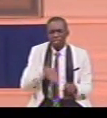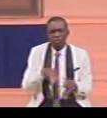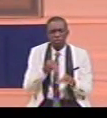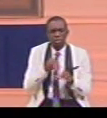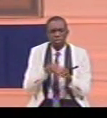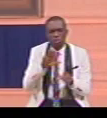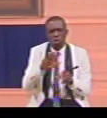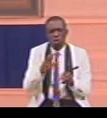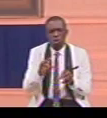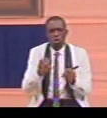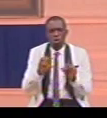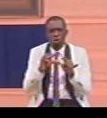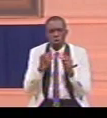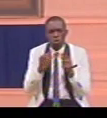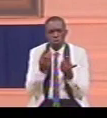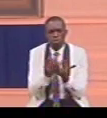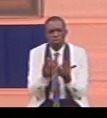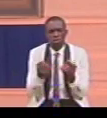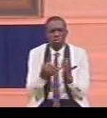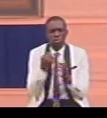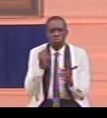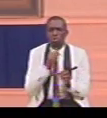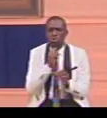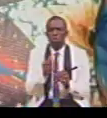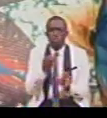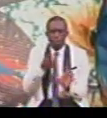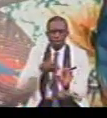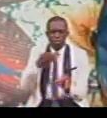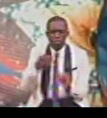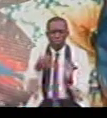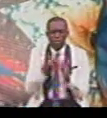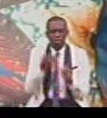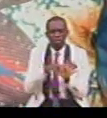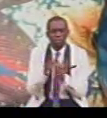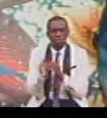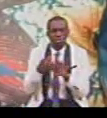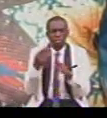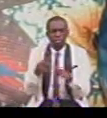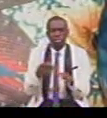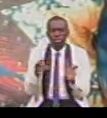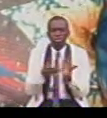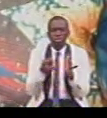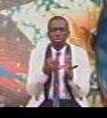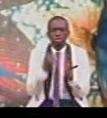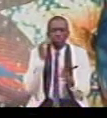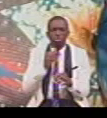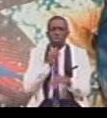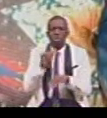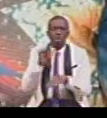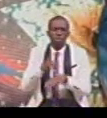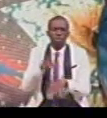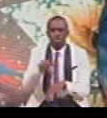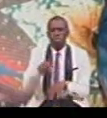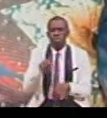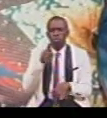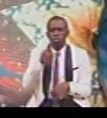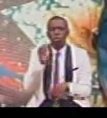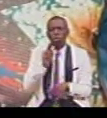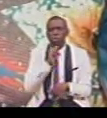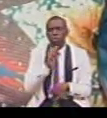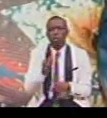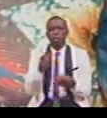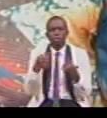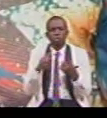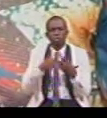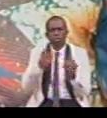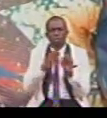it will not affect you it will not commit your family who gave himself or says that he might